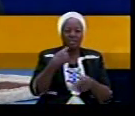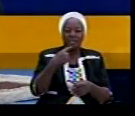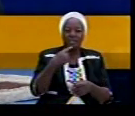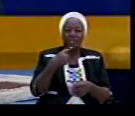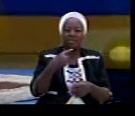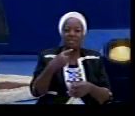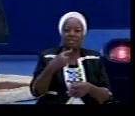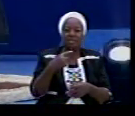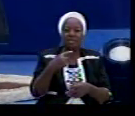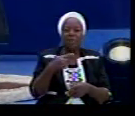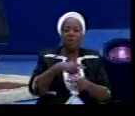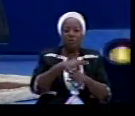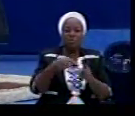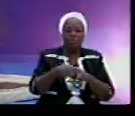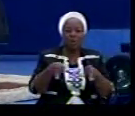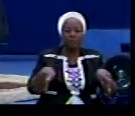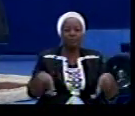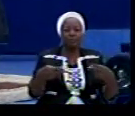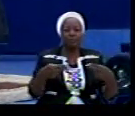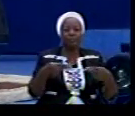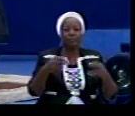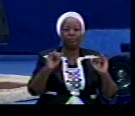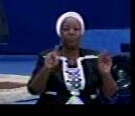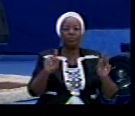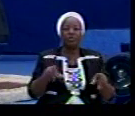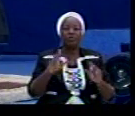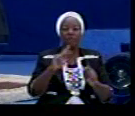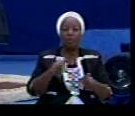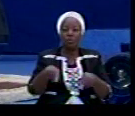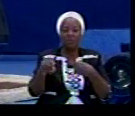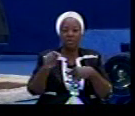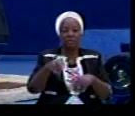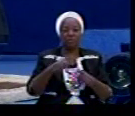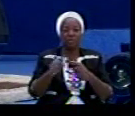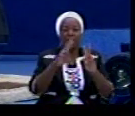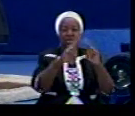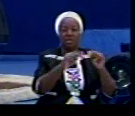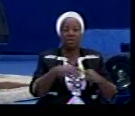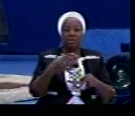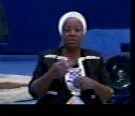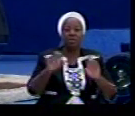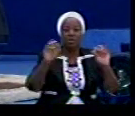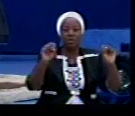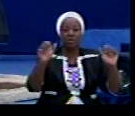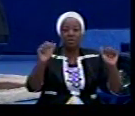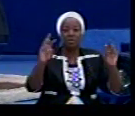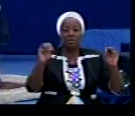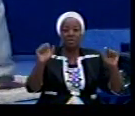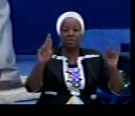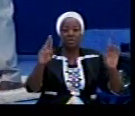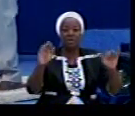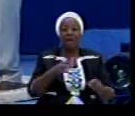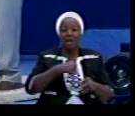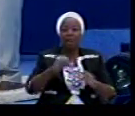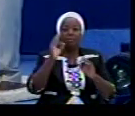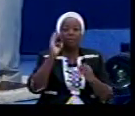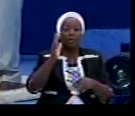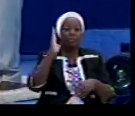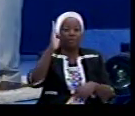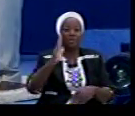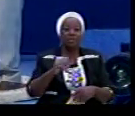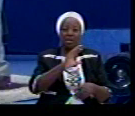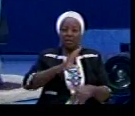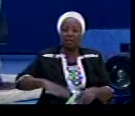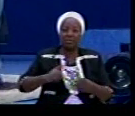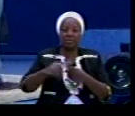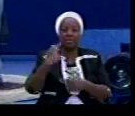Philip went down to the city of Samaria and preached Christ unto them. In verse